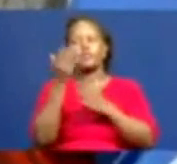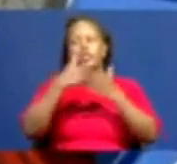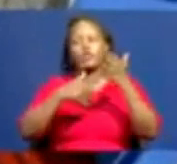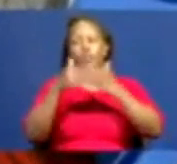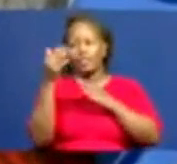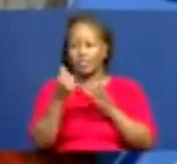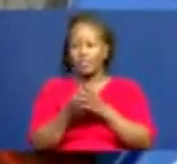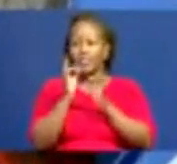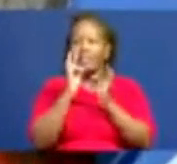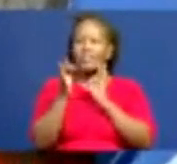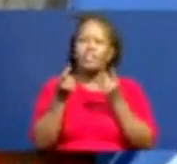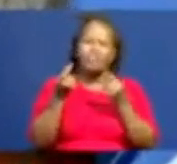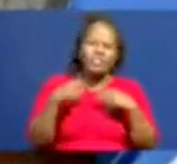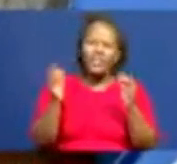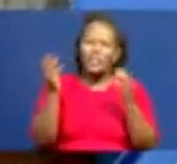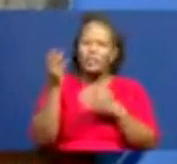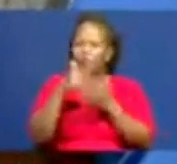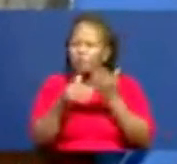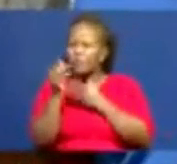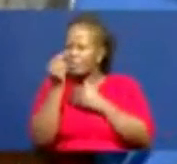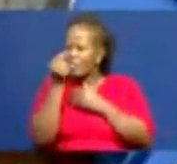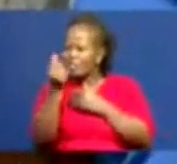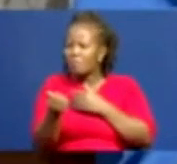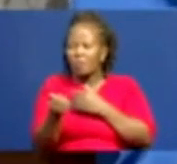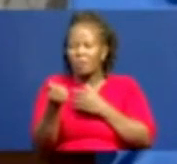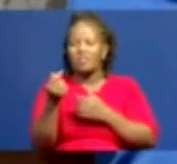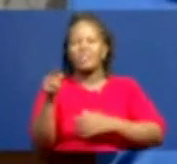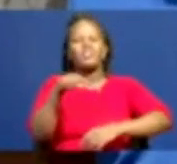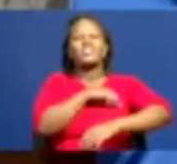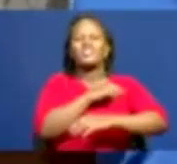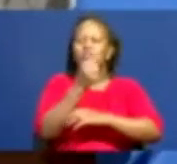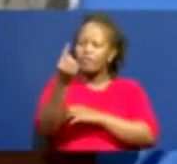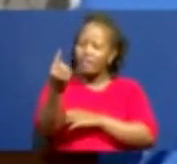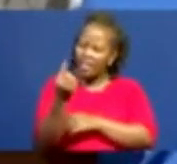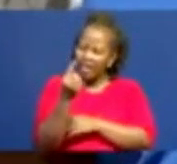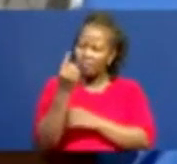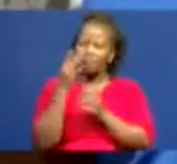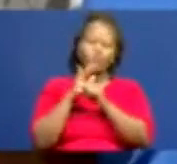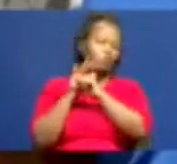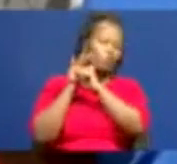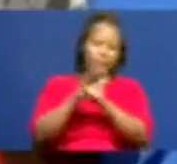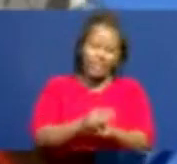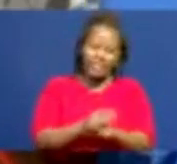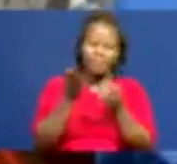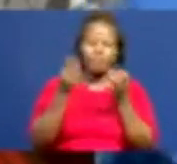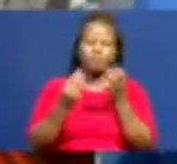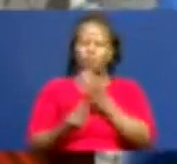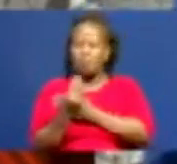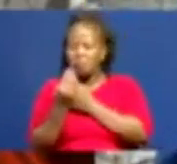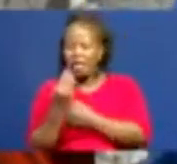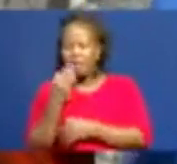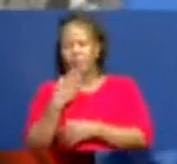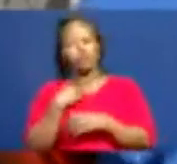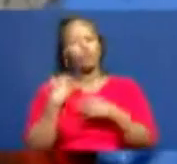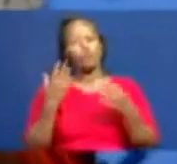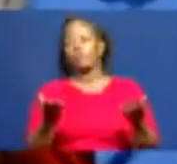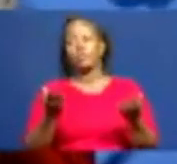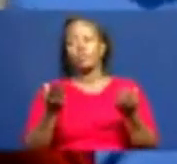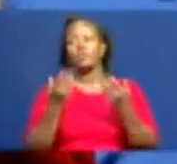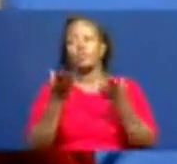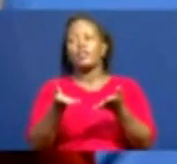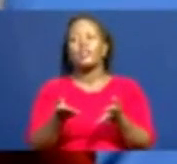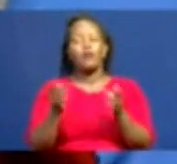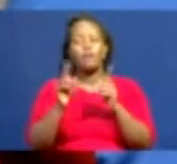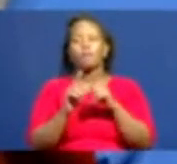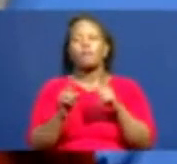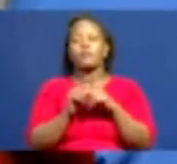kidogo ya kujishikilia, hawa wazito, hawa kubwa wetu wanakuja, wanatuaras, wanataka pesa. Sasa hata mduzi mwenye